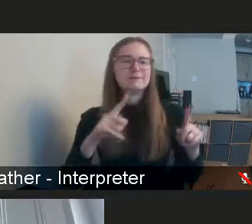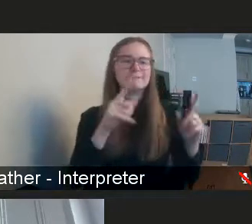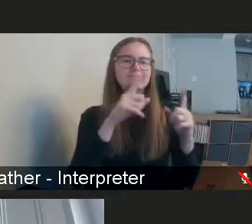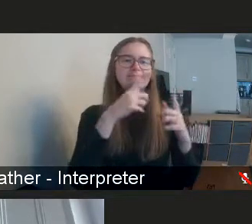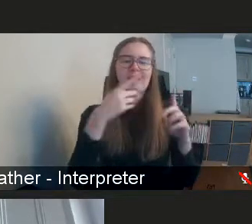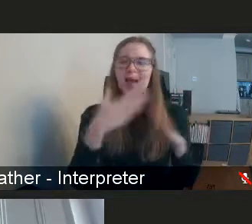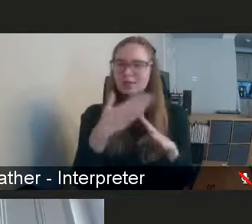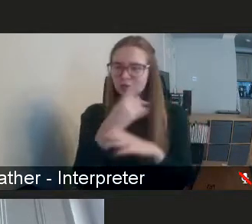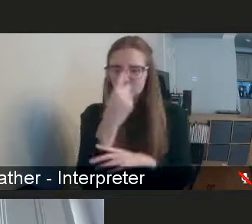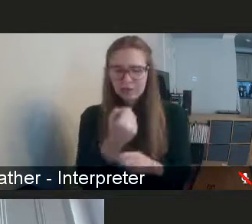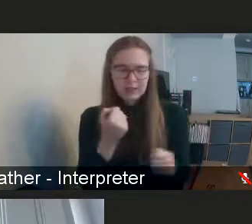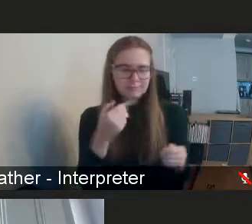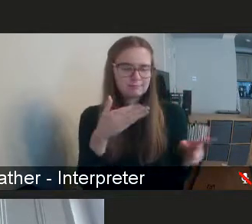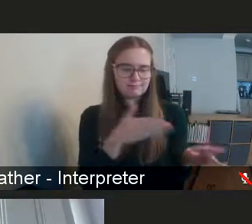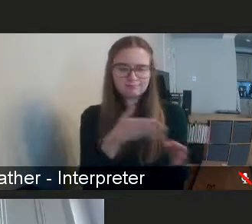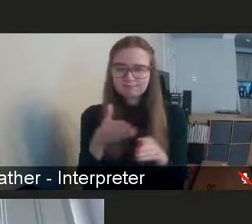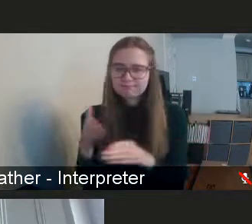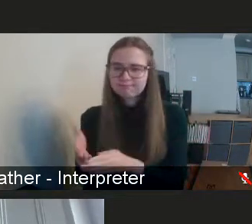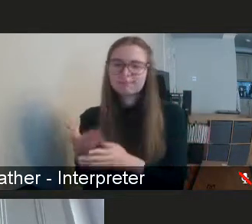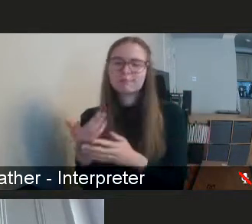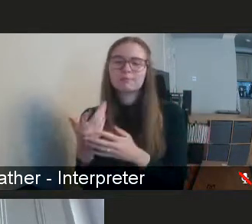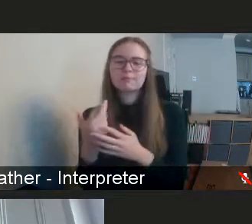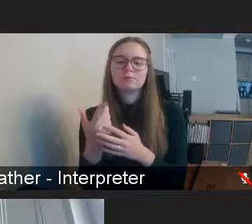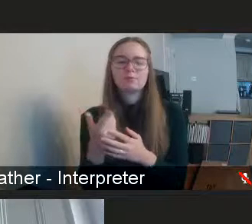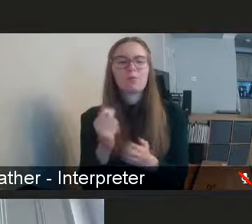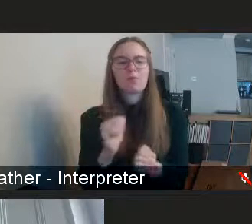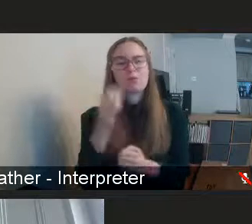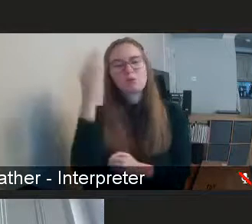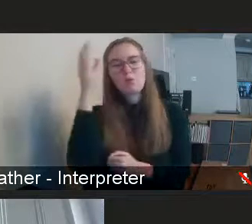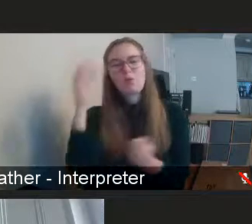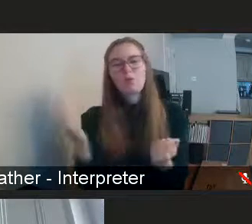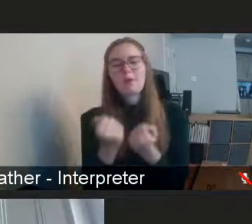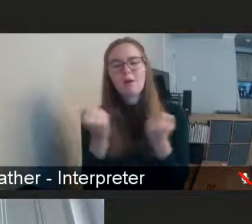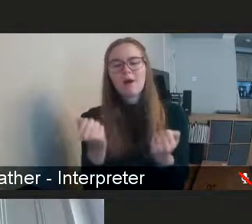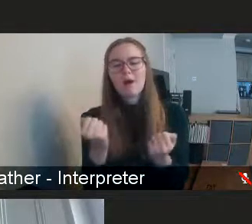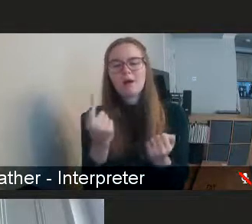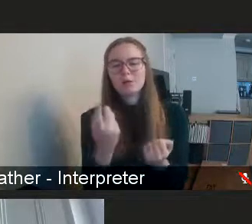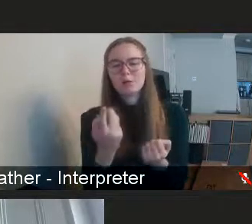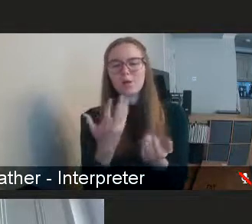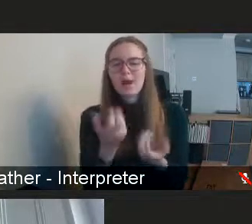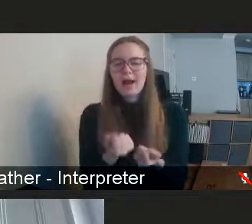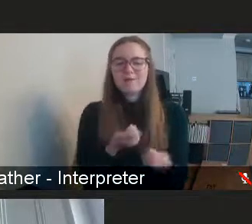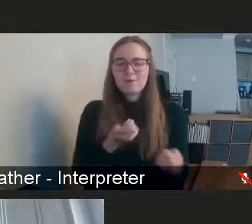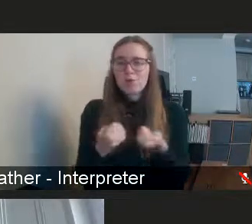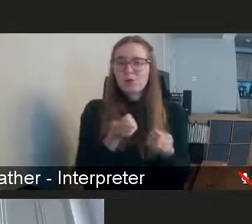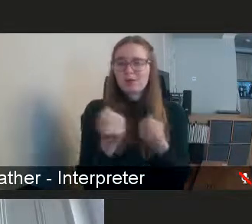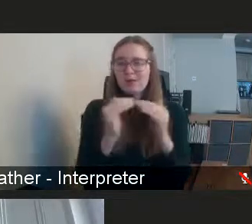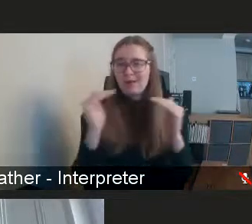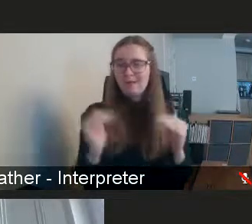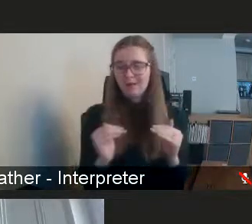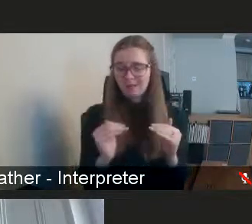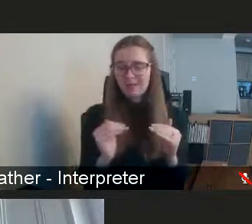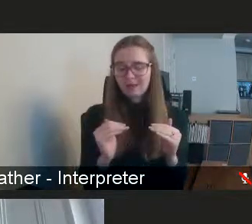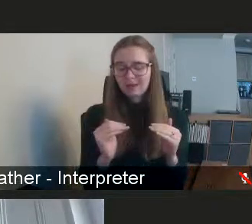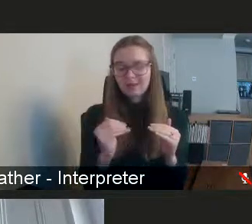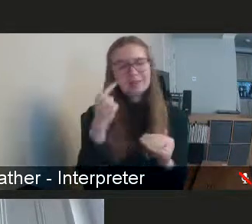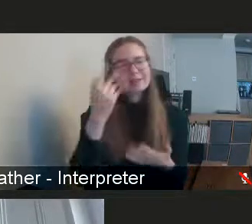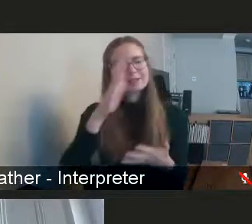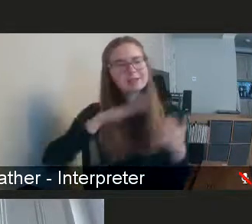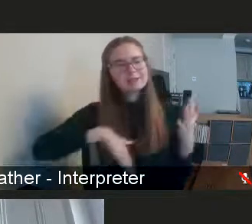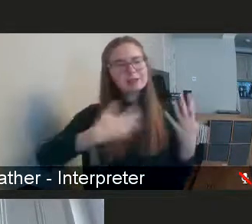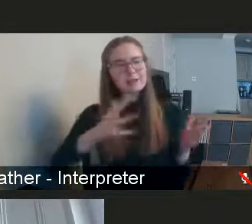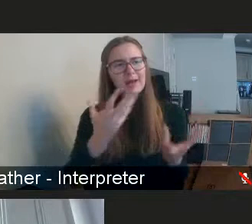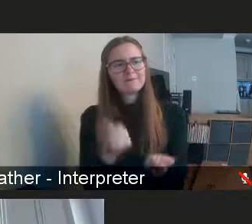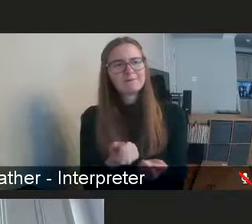you know, can take and that are within local authorities' powers. You know, so there is kind of coordination at that level. I think the experience that we're having